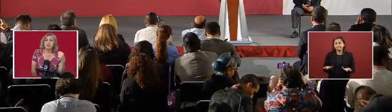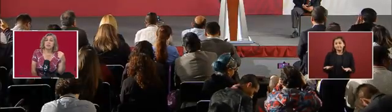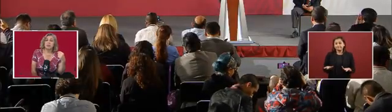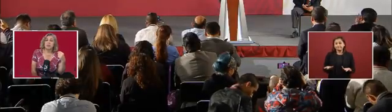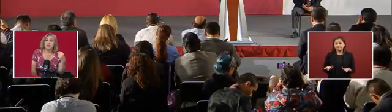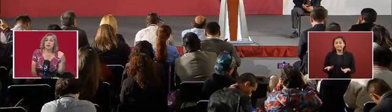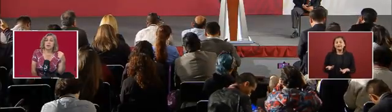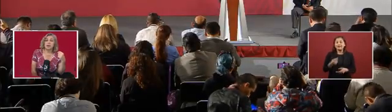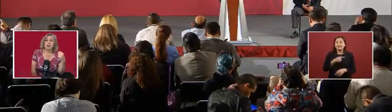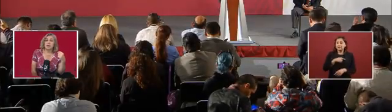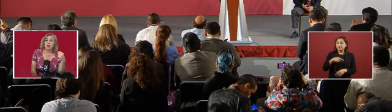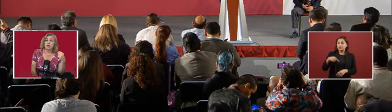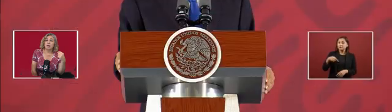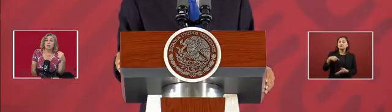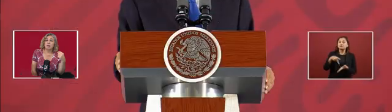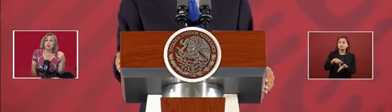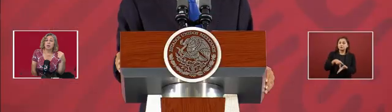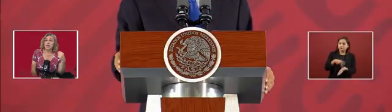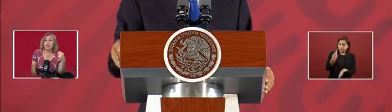constitutionally